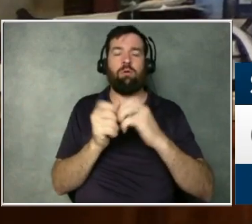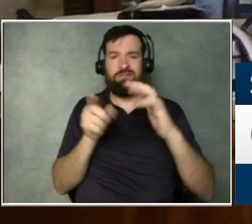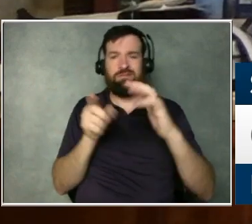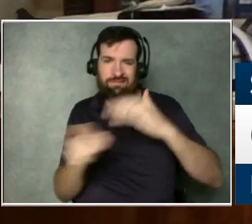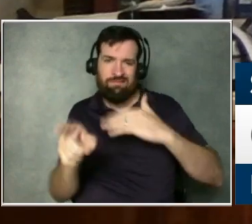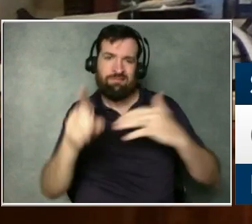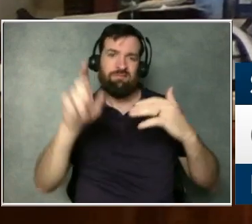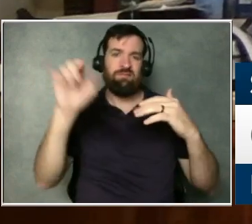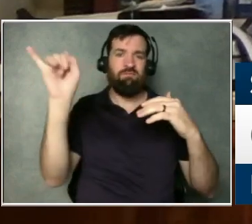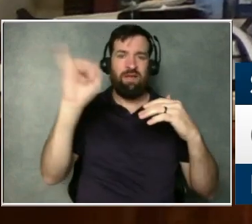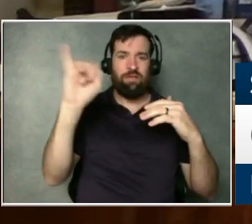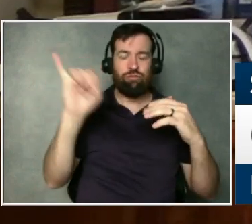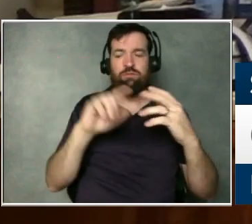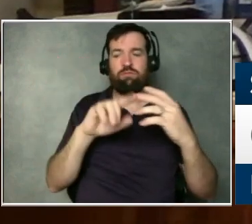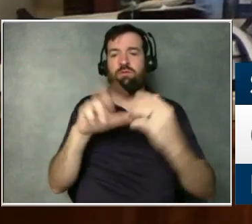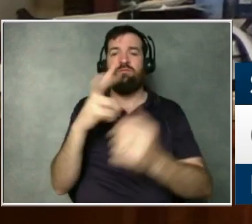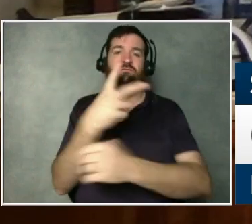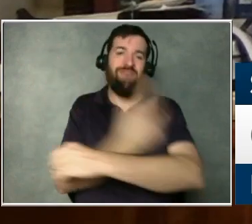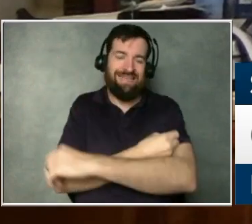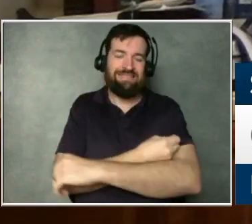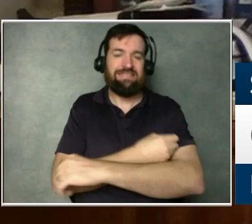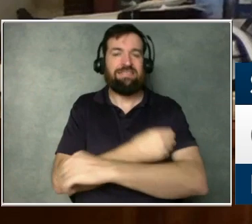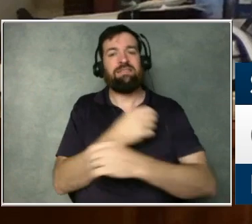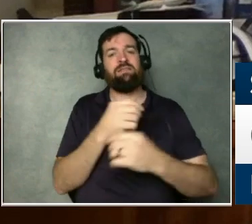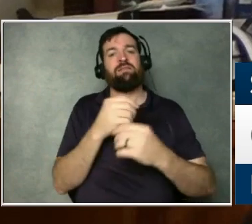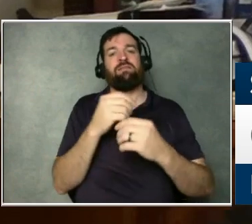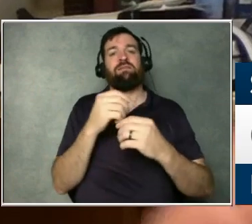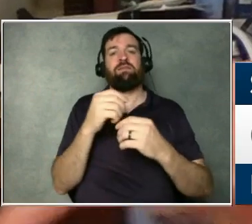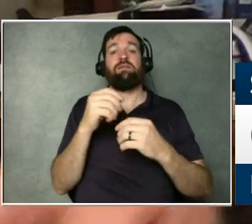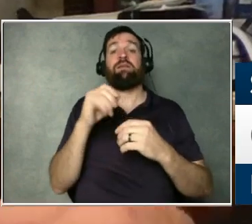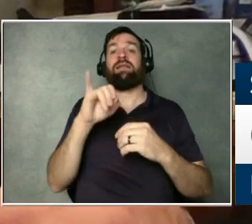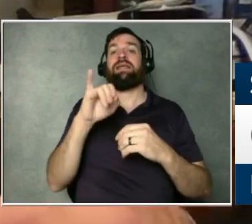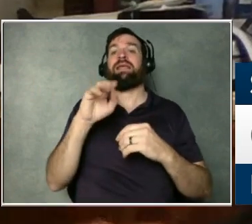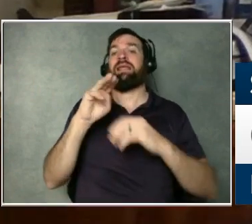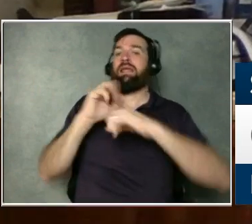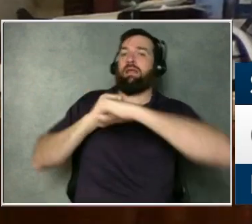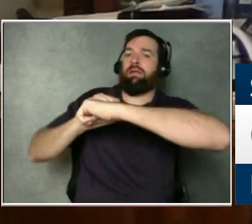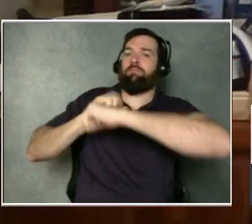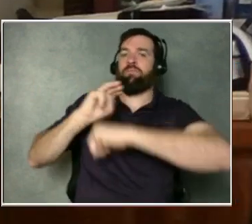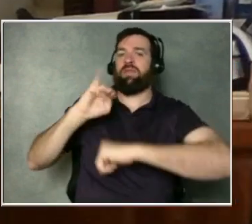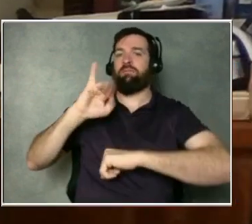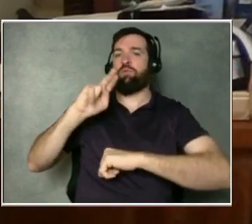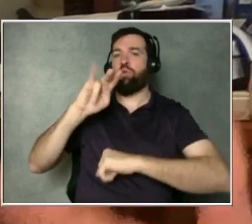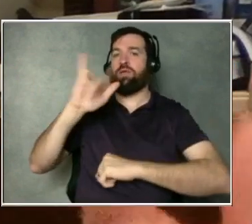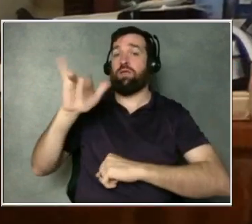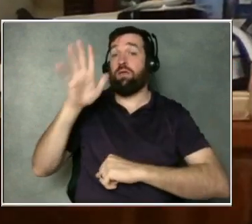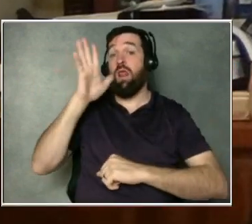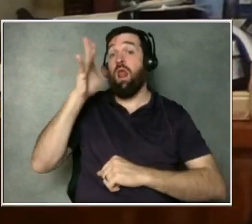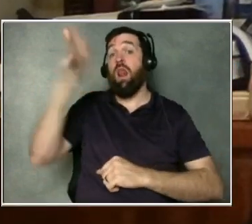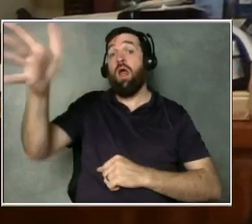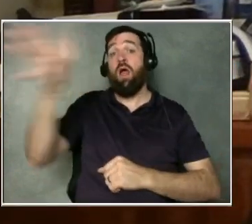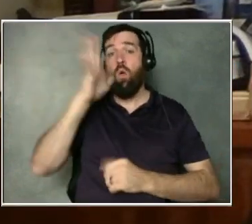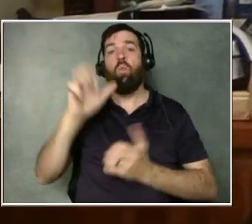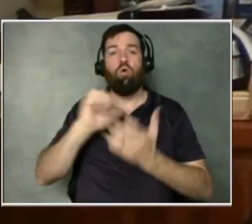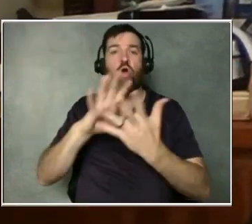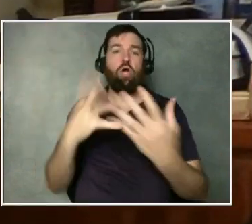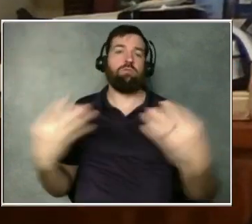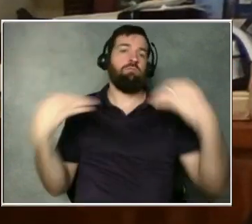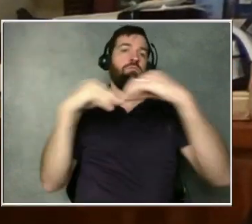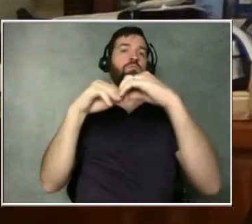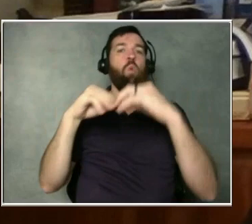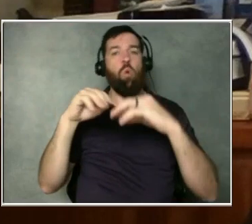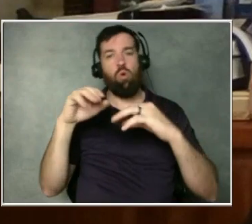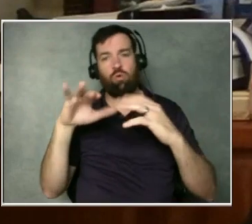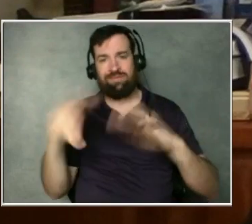our vaccine-induced immunity and cause a new rise in infectious cases and in